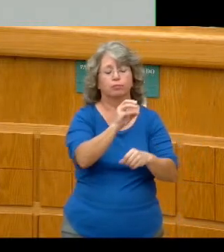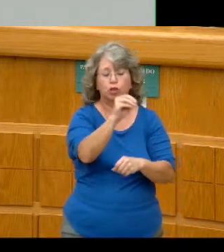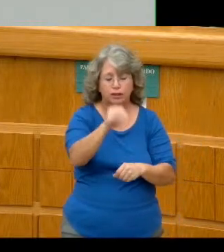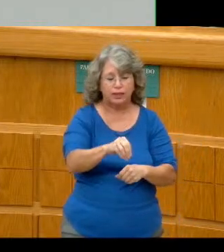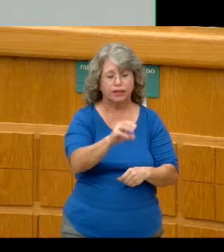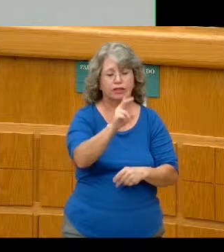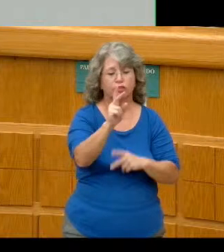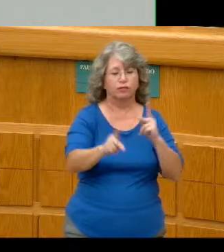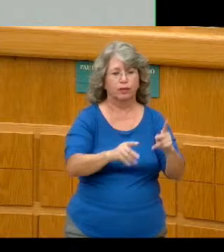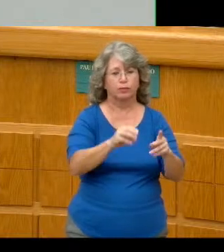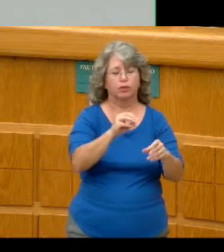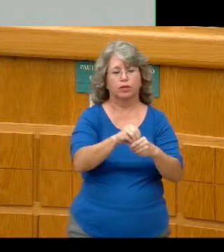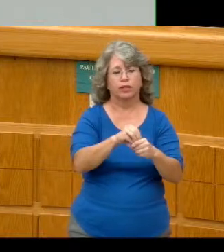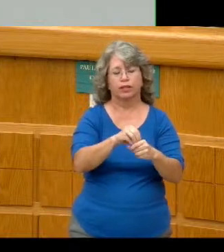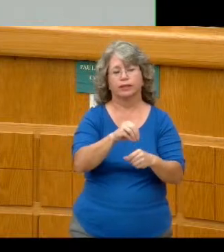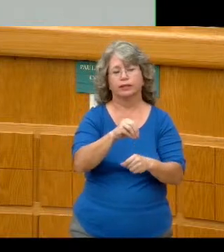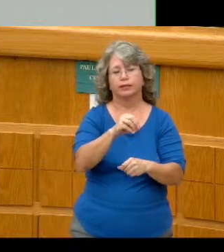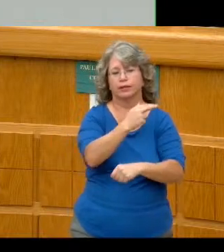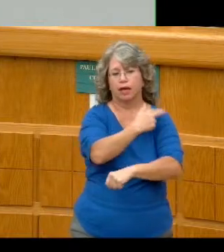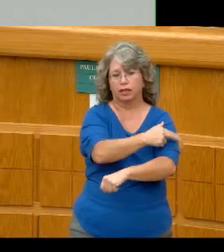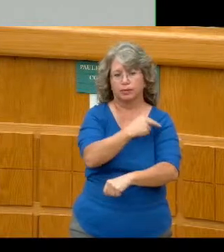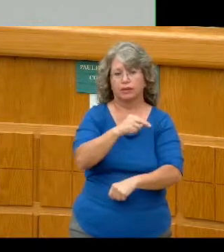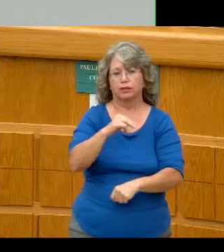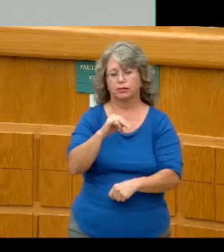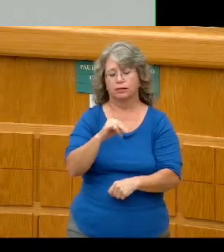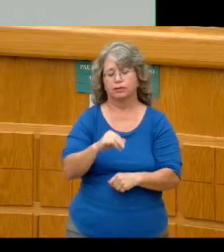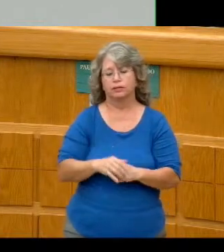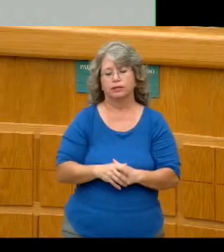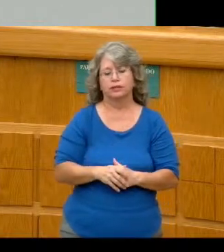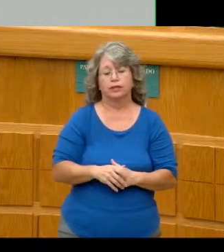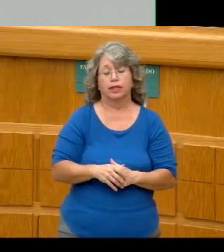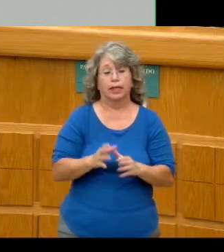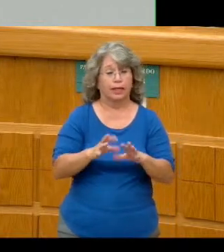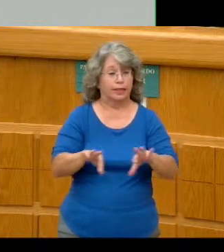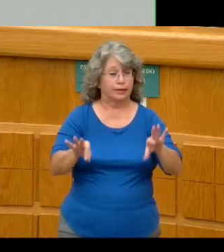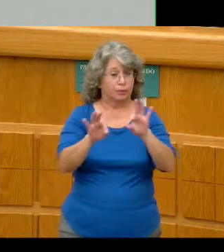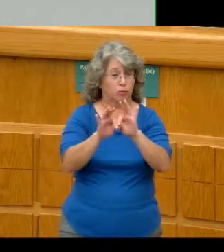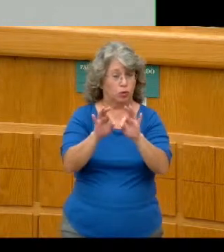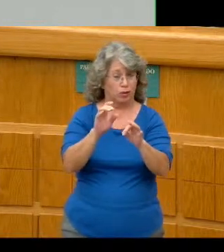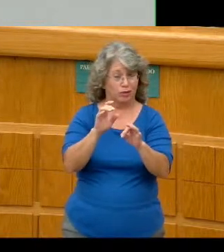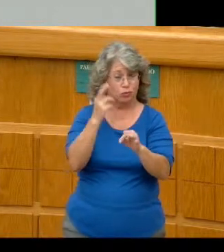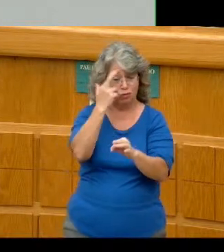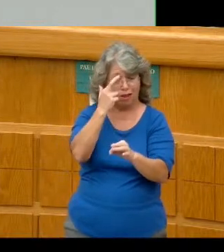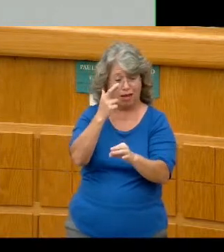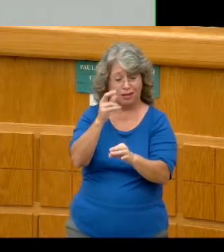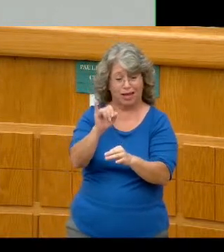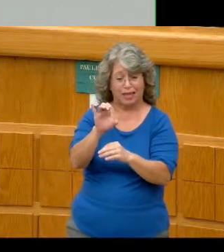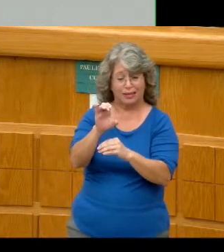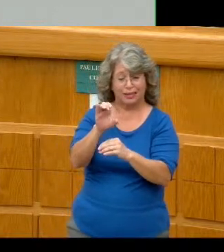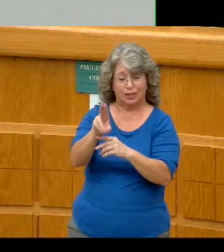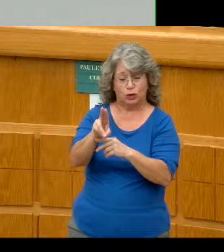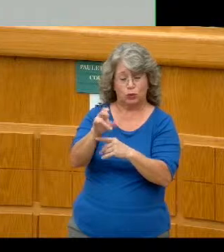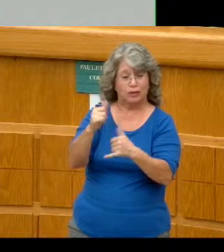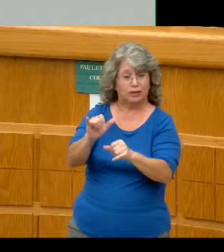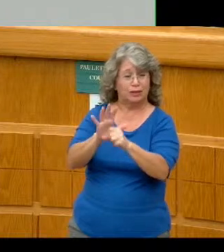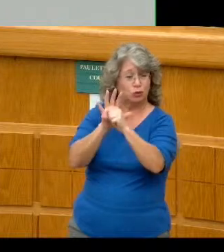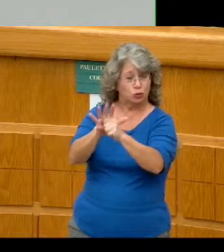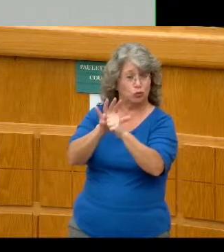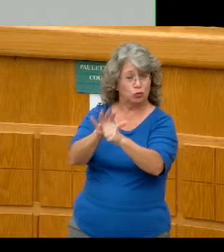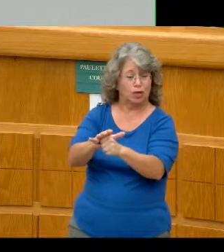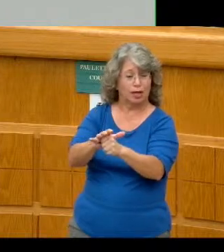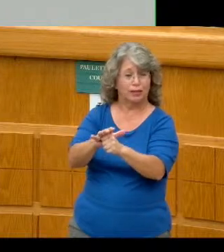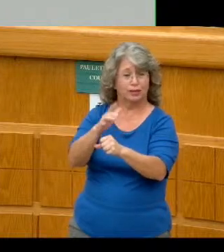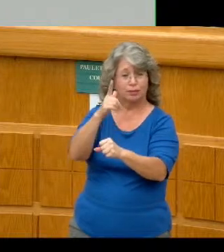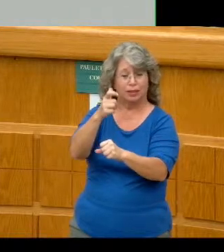people hospitalized in the ICU. It's important to recognize that the ICU is still stretched above what it would normally be at, and that's because we